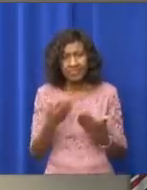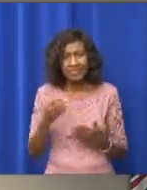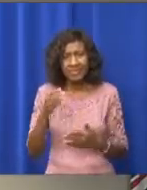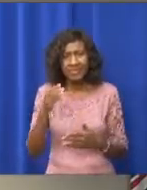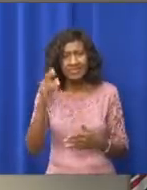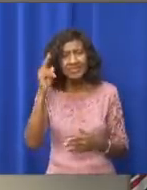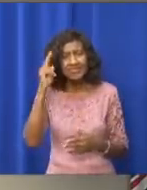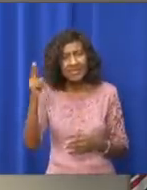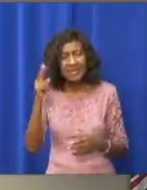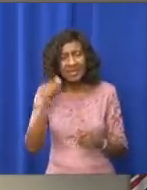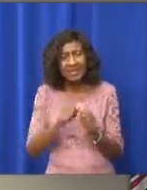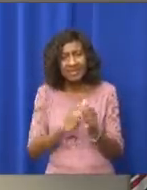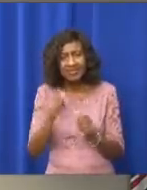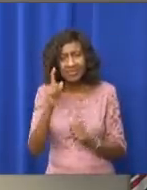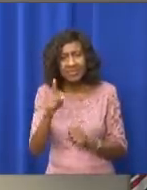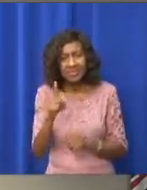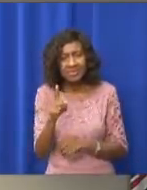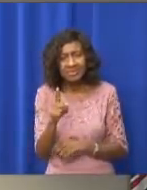Hello, everyone.